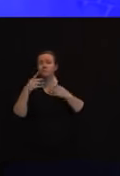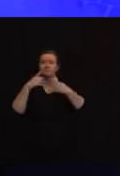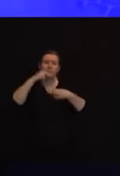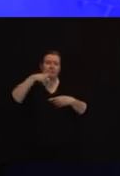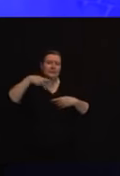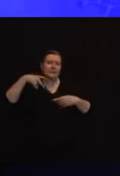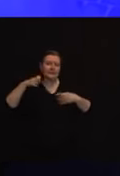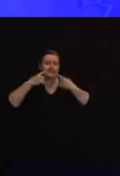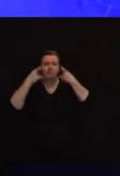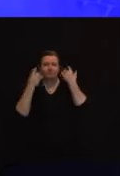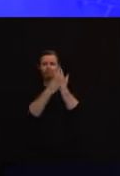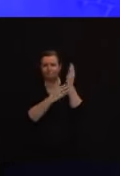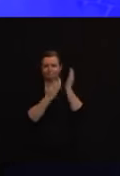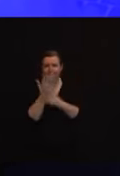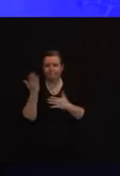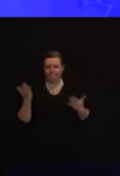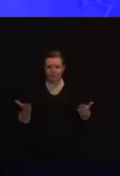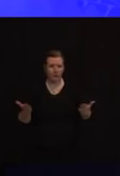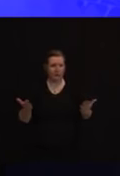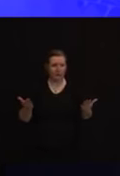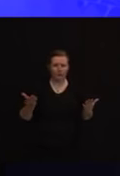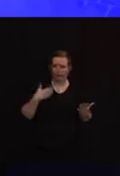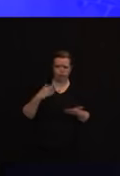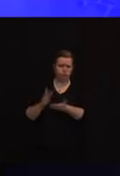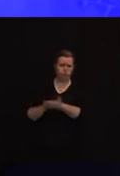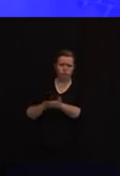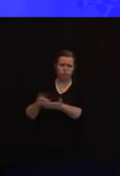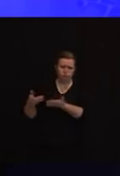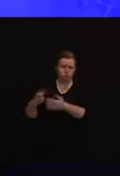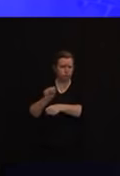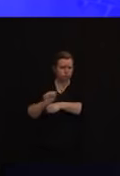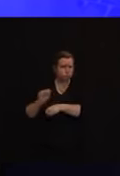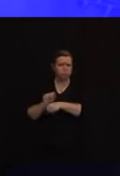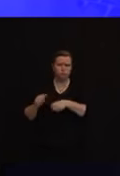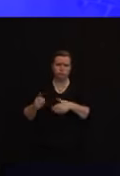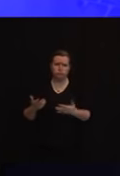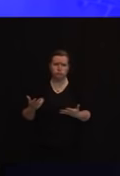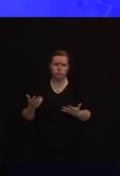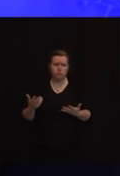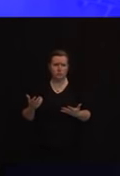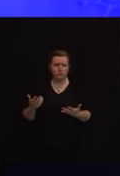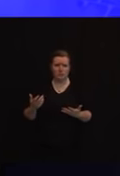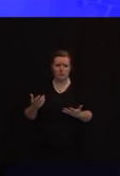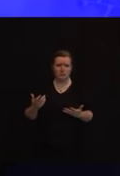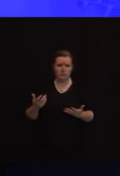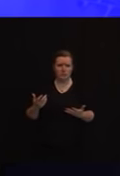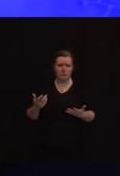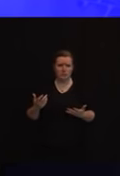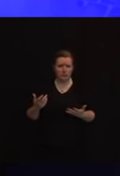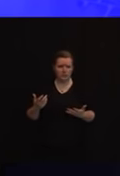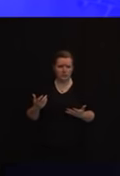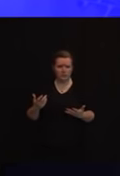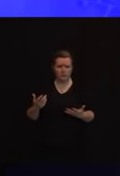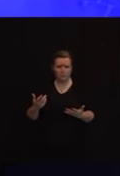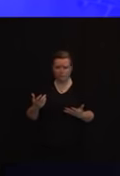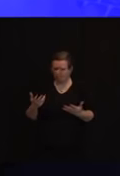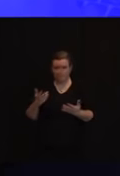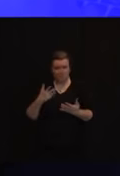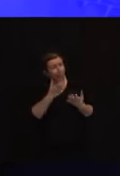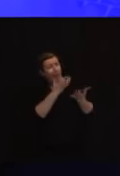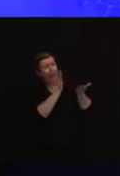just thought I'd take 30 seconds to recognize them, because they don't do it to be mentioned at one of these. They do it because they care